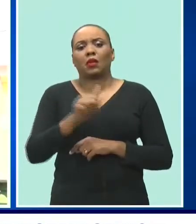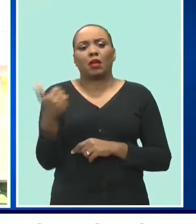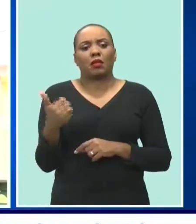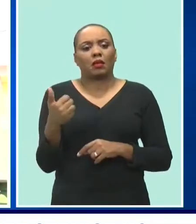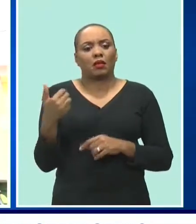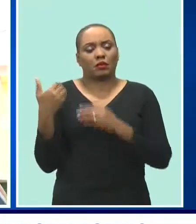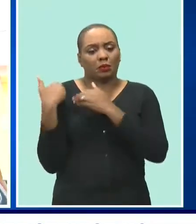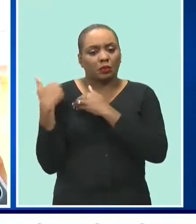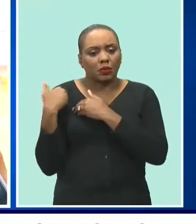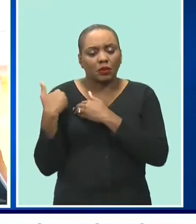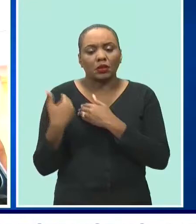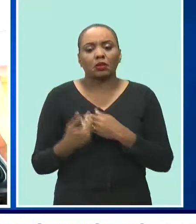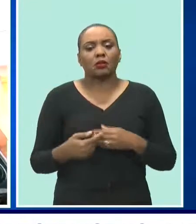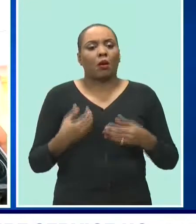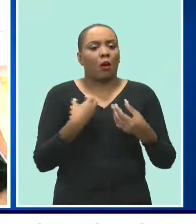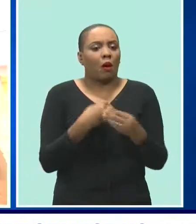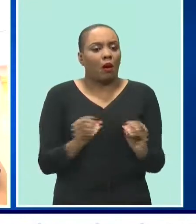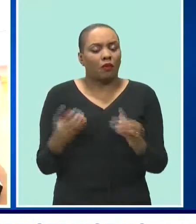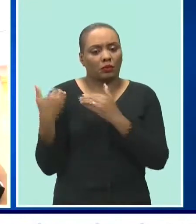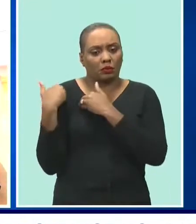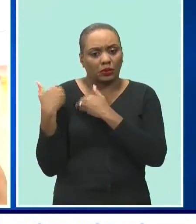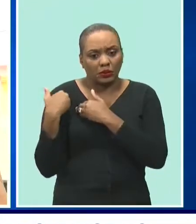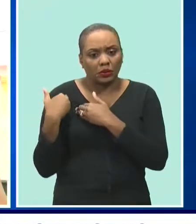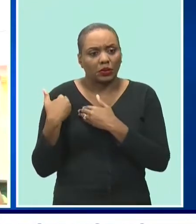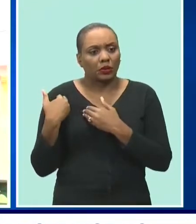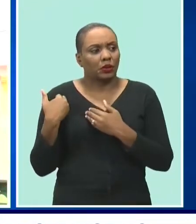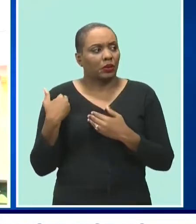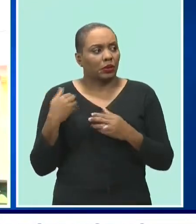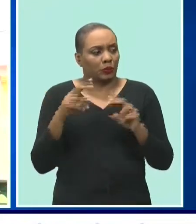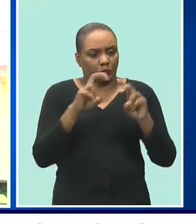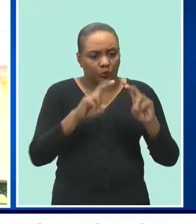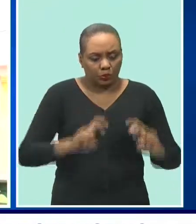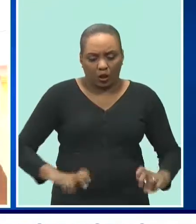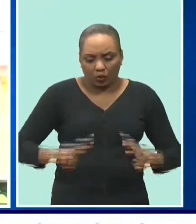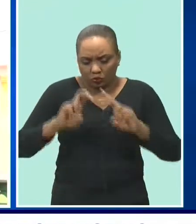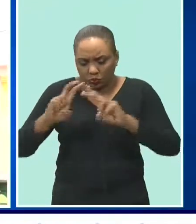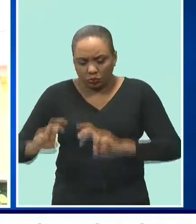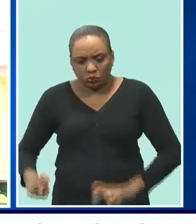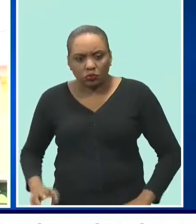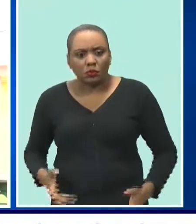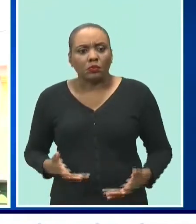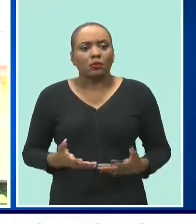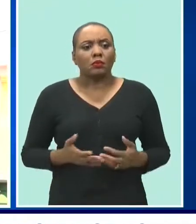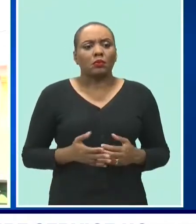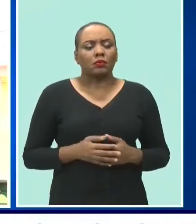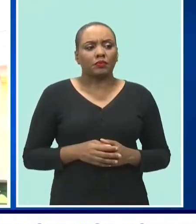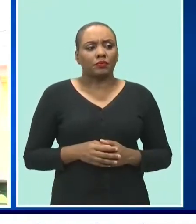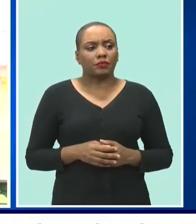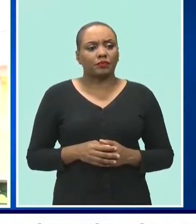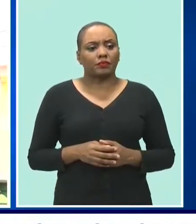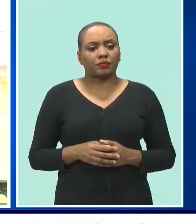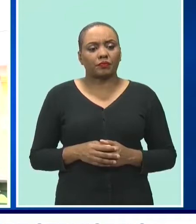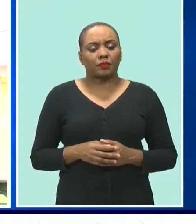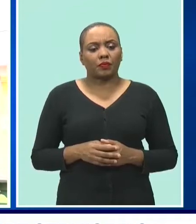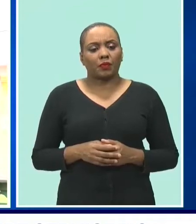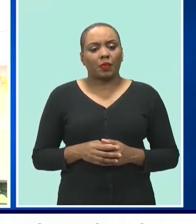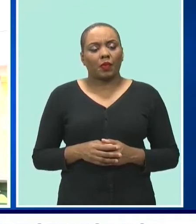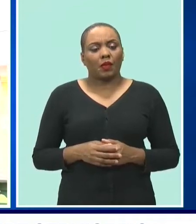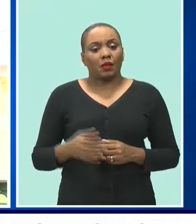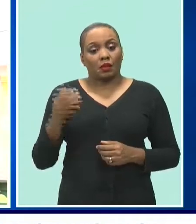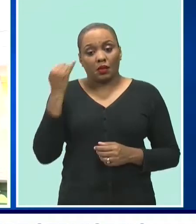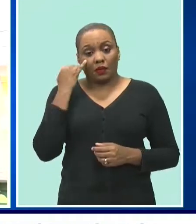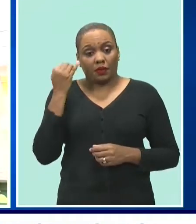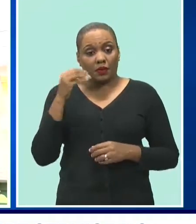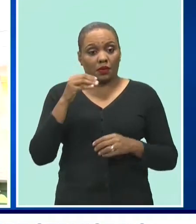know, administrative duties, inspection duties, etc. And if they're passing through